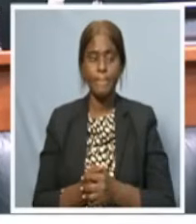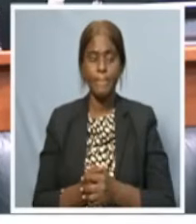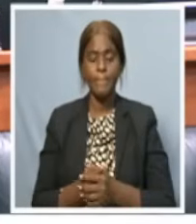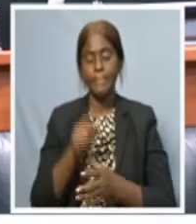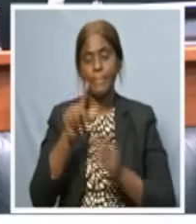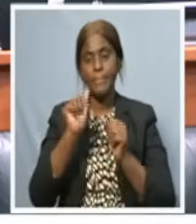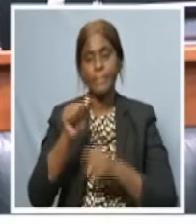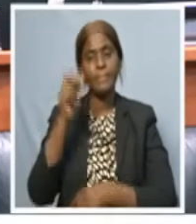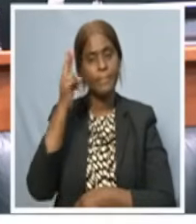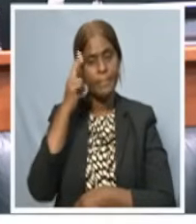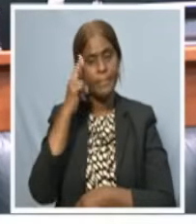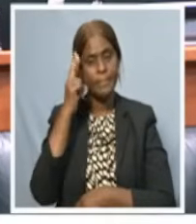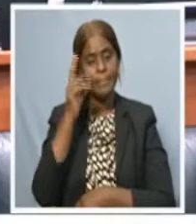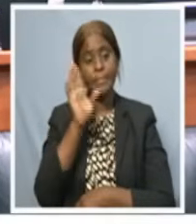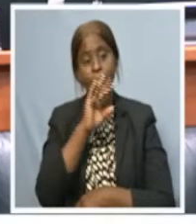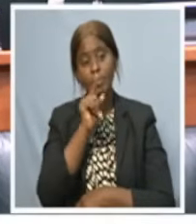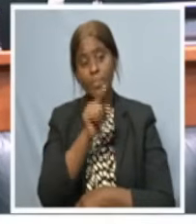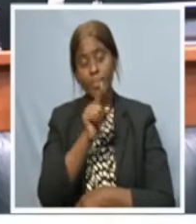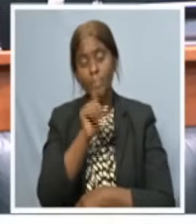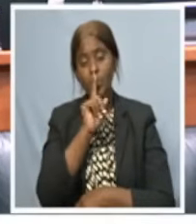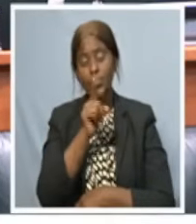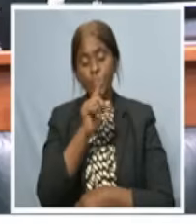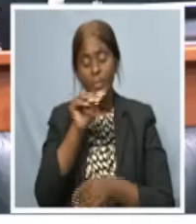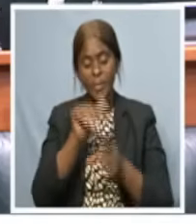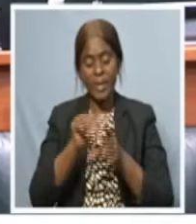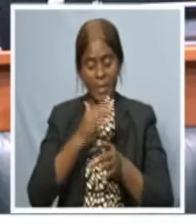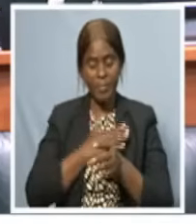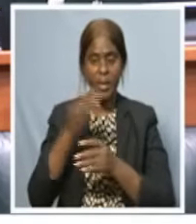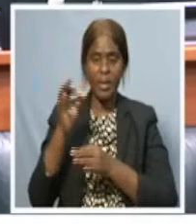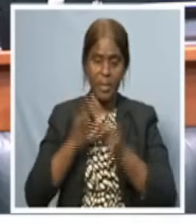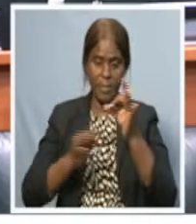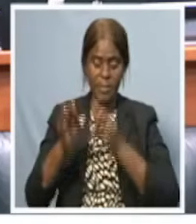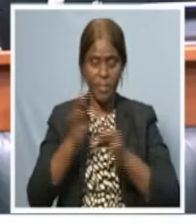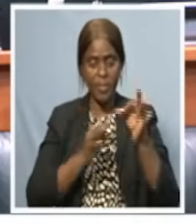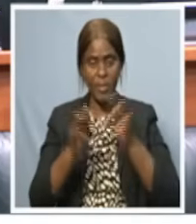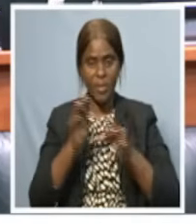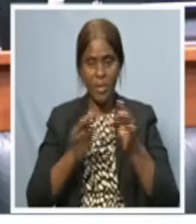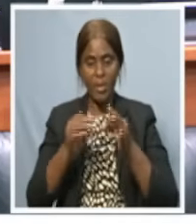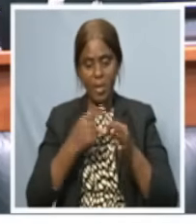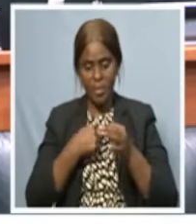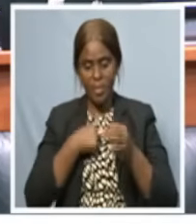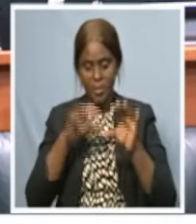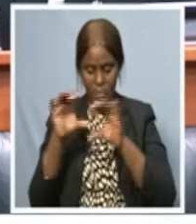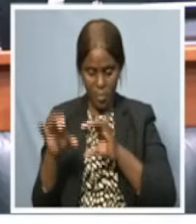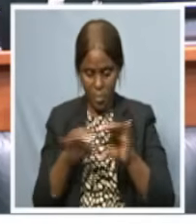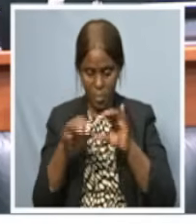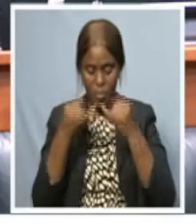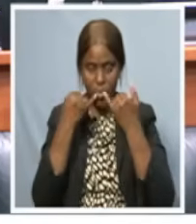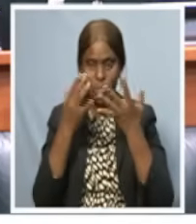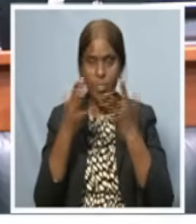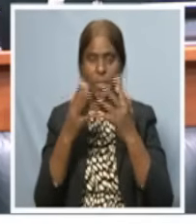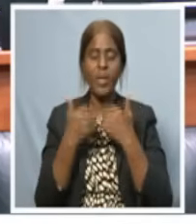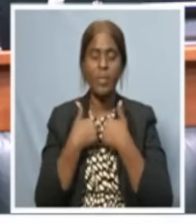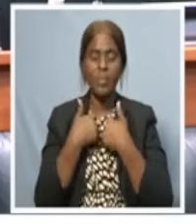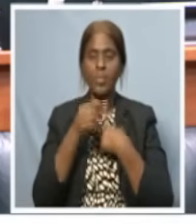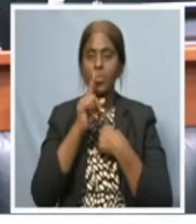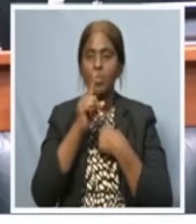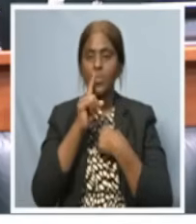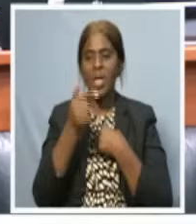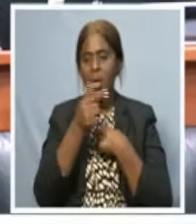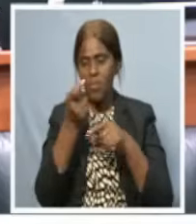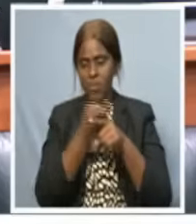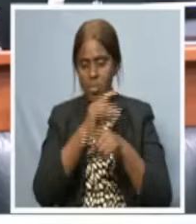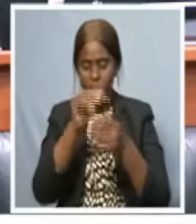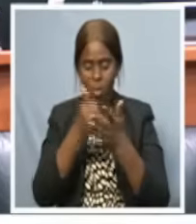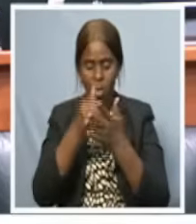You may recall that in my statement, I did mention that out